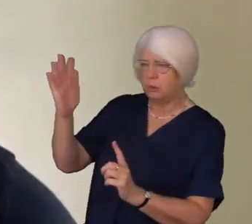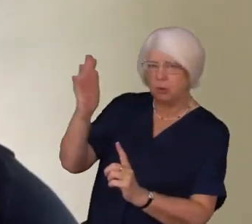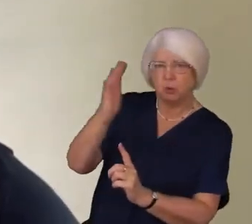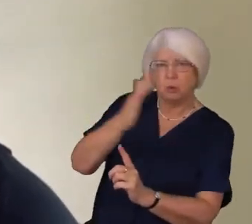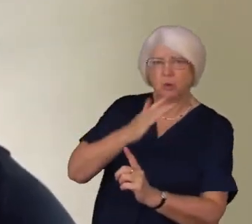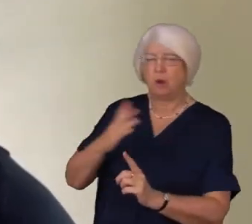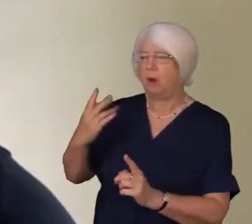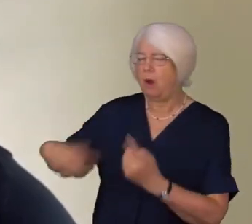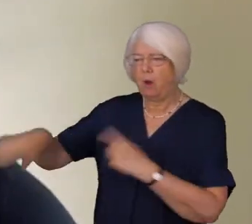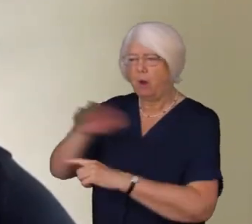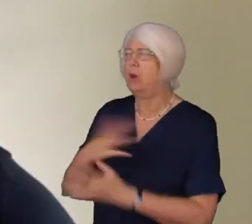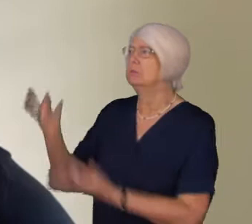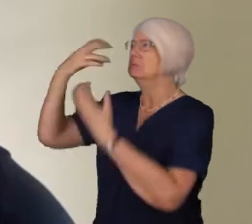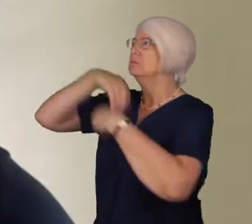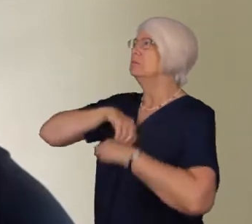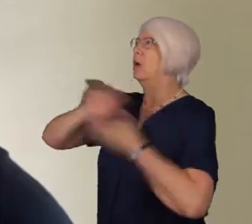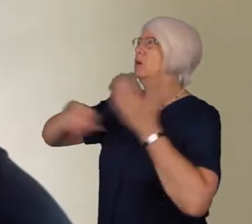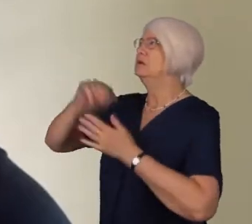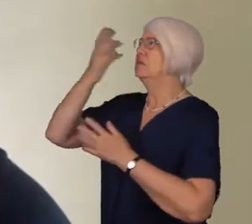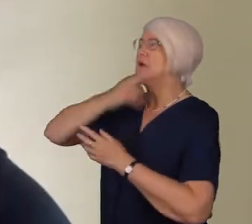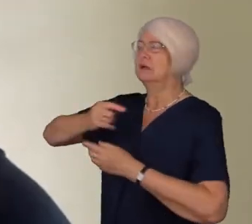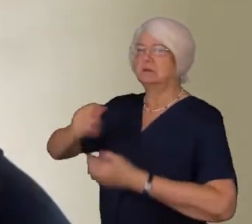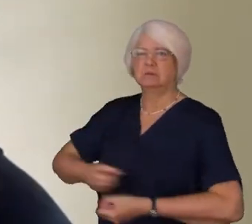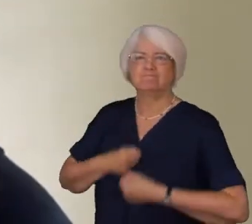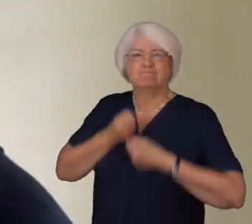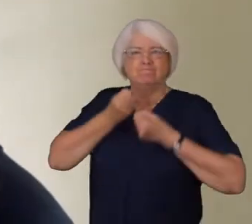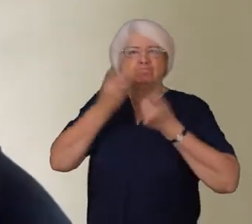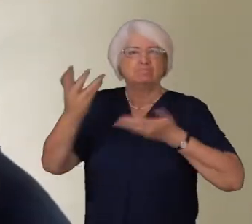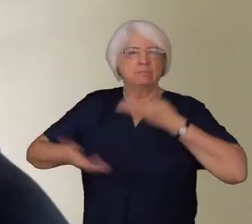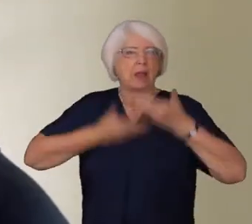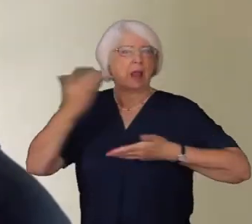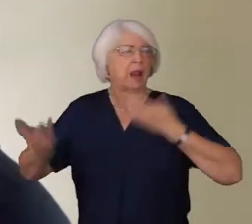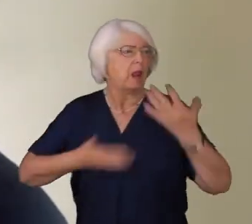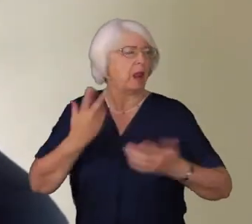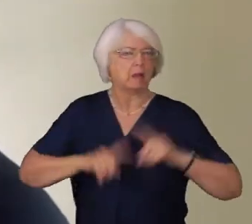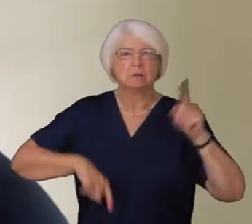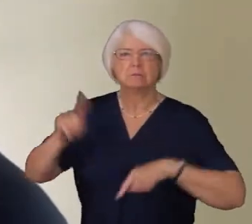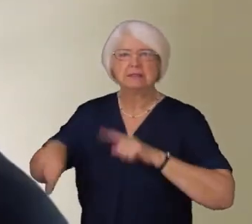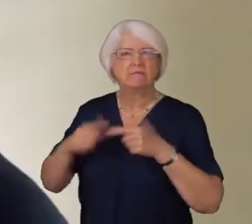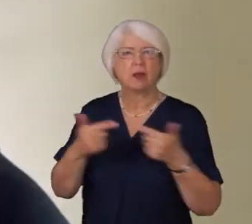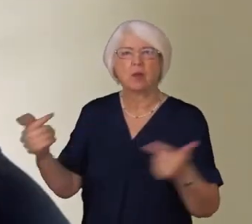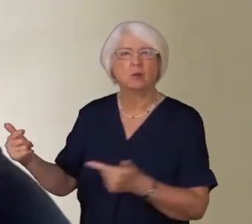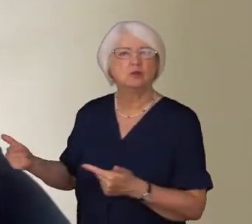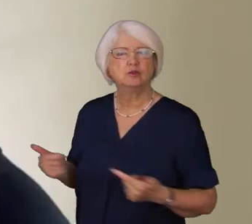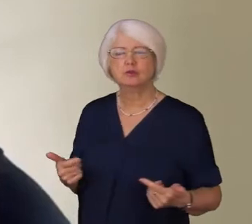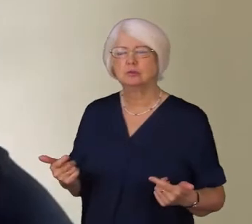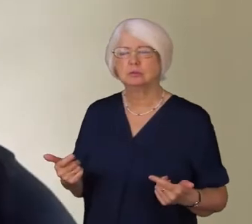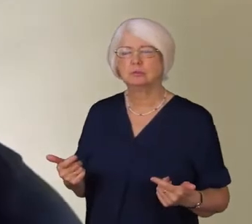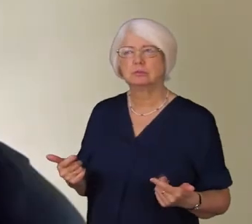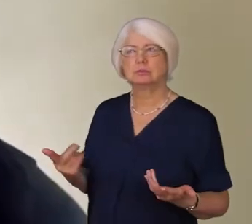them. All of them were filled with the Holy Spirit and began to speak in other languages, as the Spirit gave them the